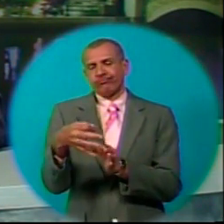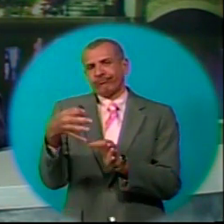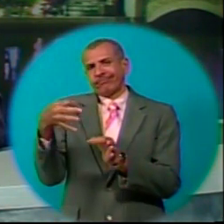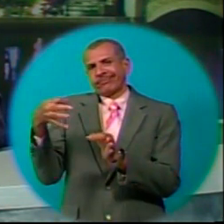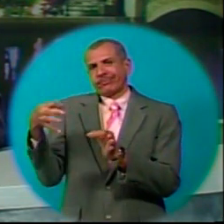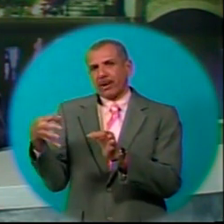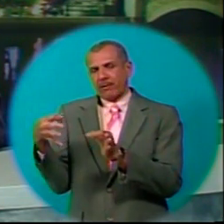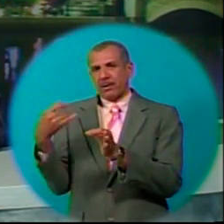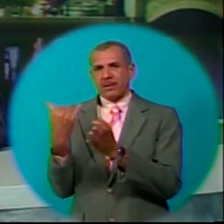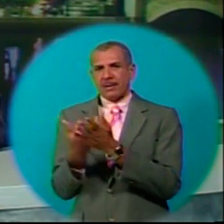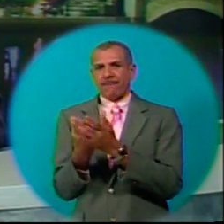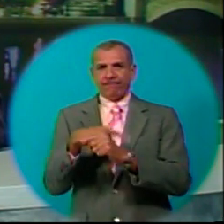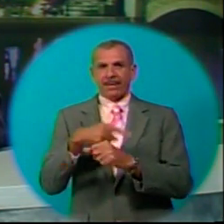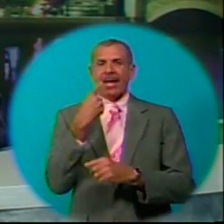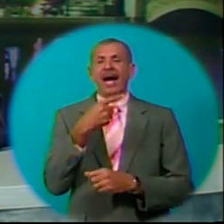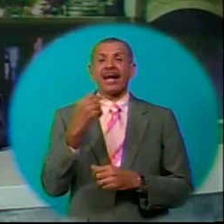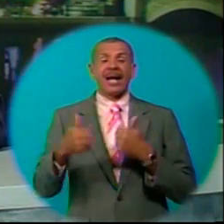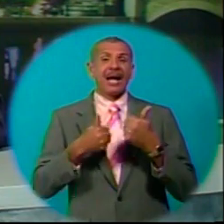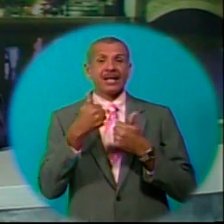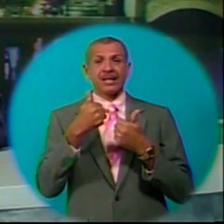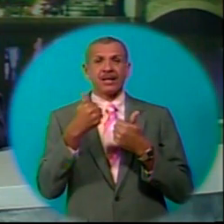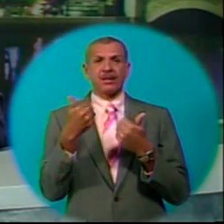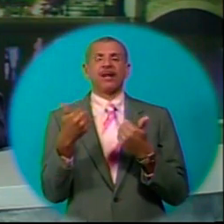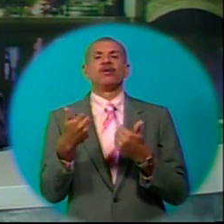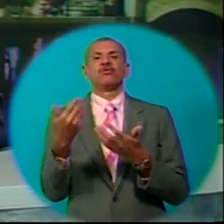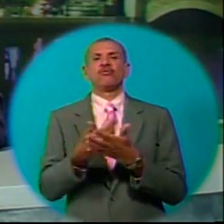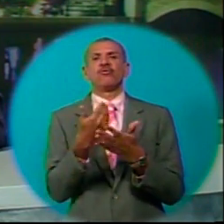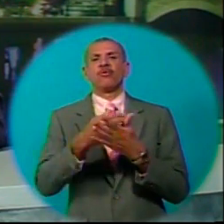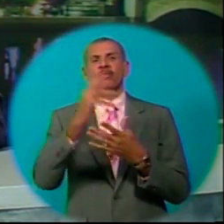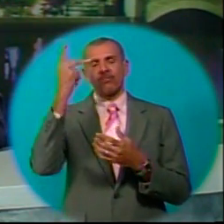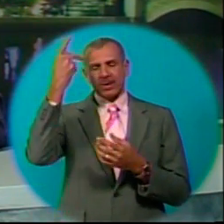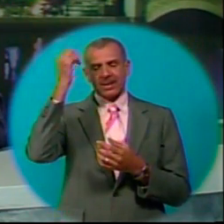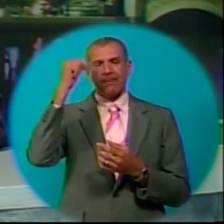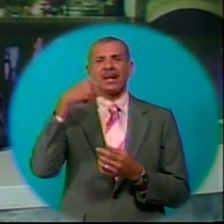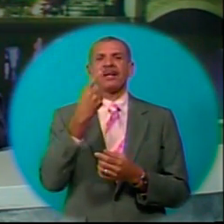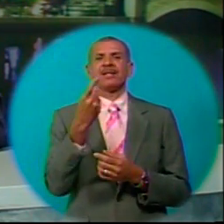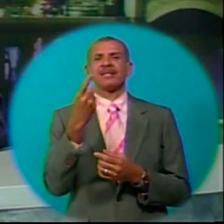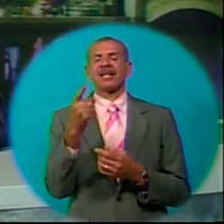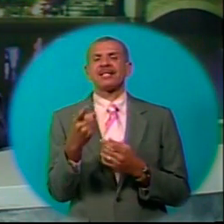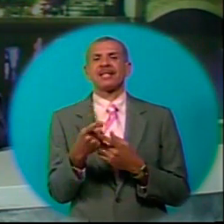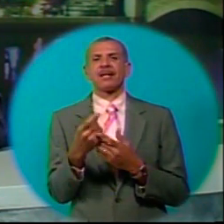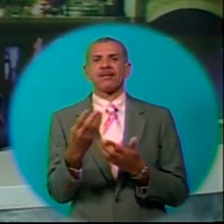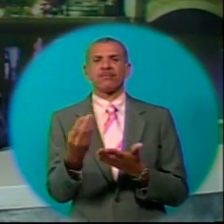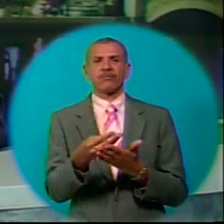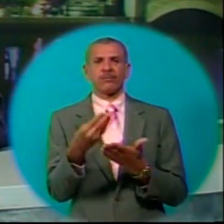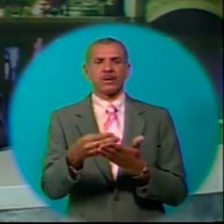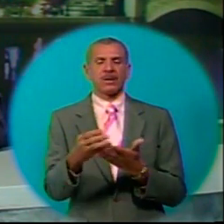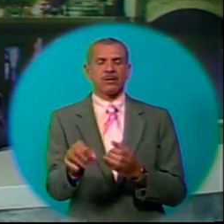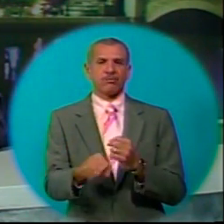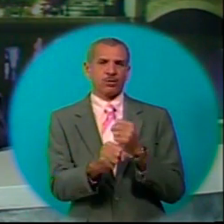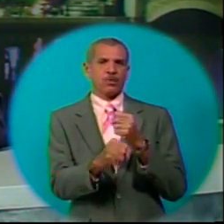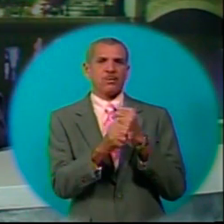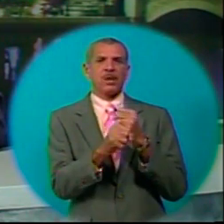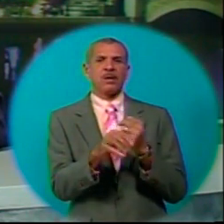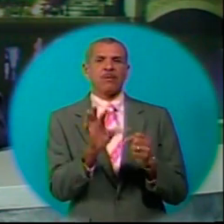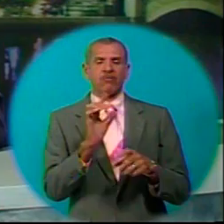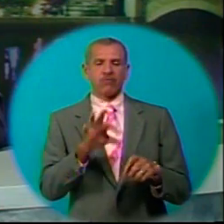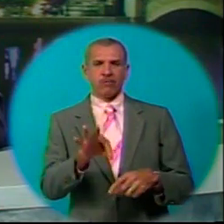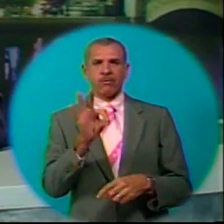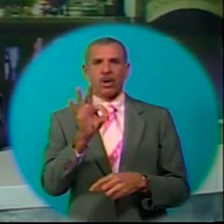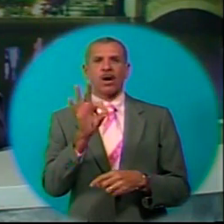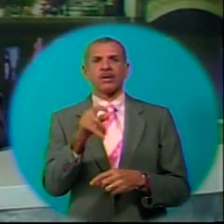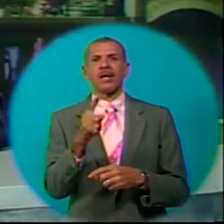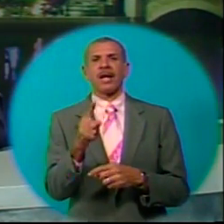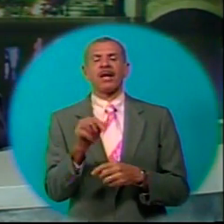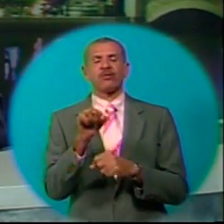burner. The new acting principal, Dr. Luz Longsworth, says alternative sources of funding sought and partnerships forged have worked